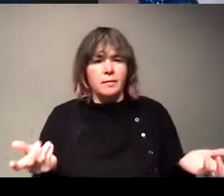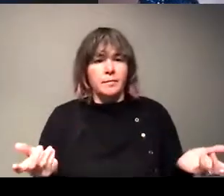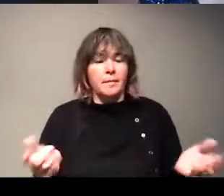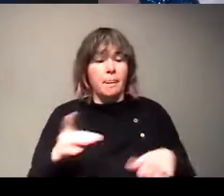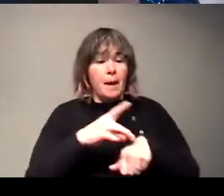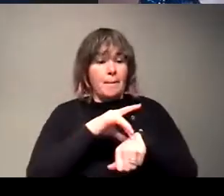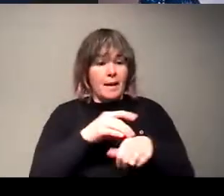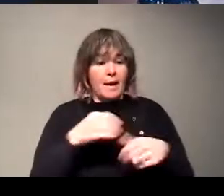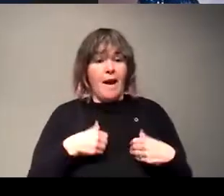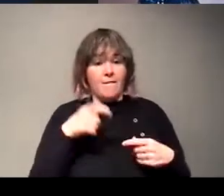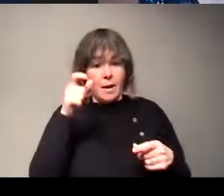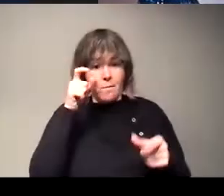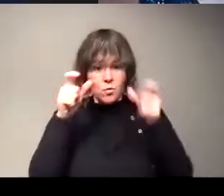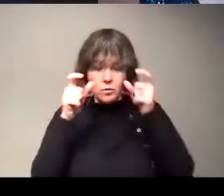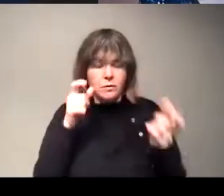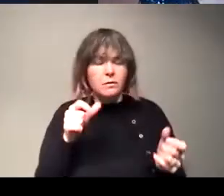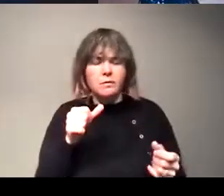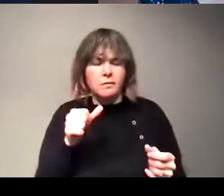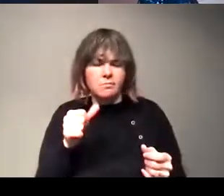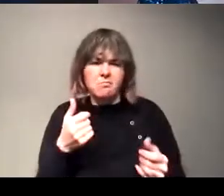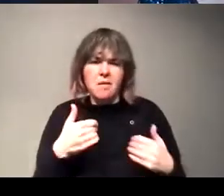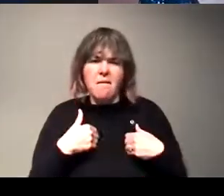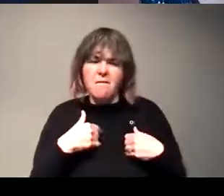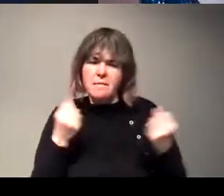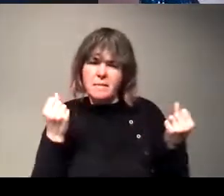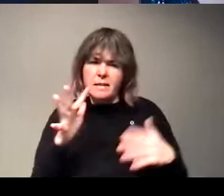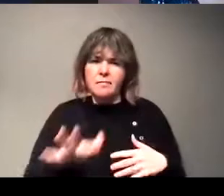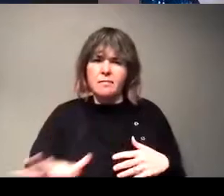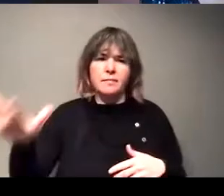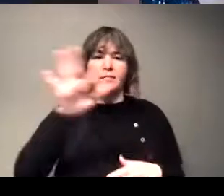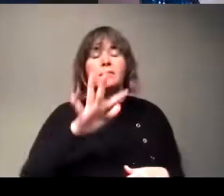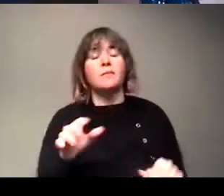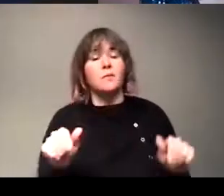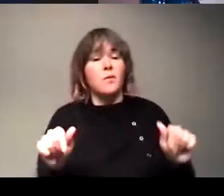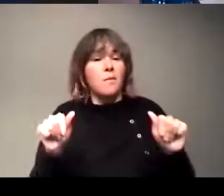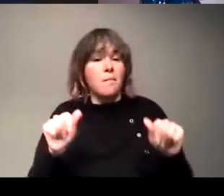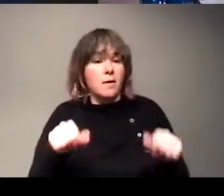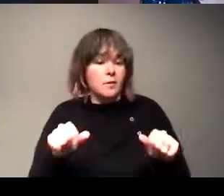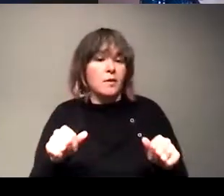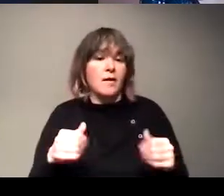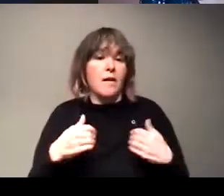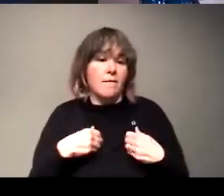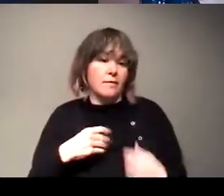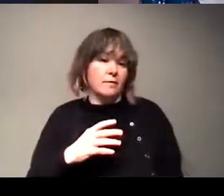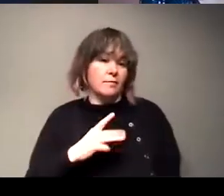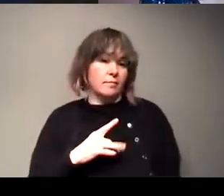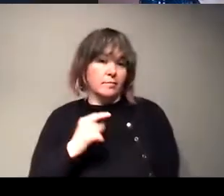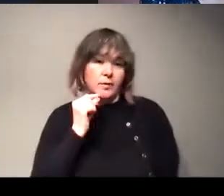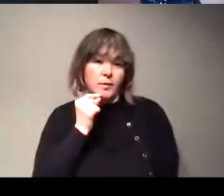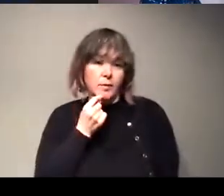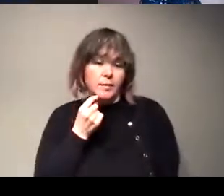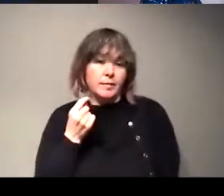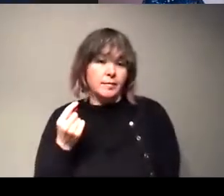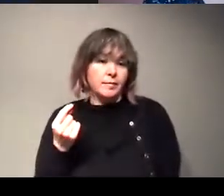planet having moons is not rare. And so it's quite plausible that you could have a really neat,